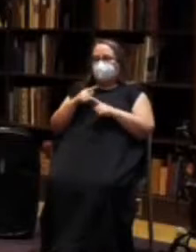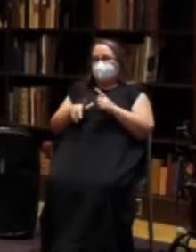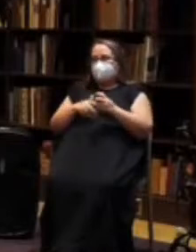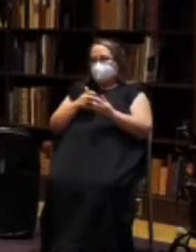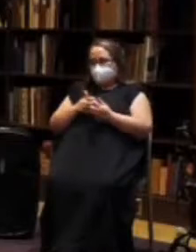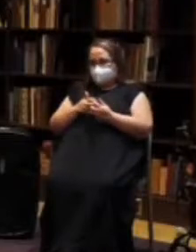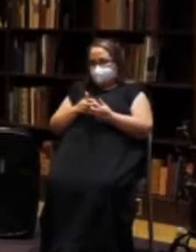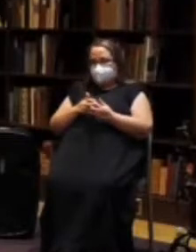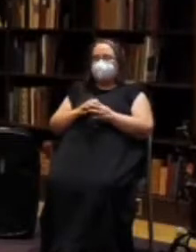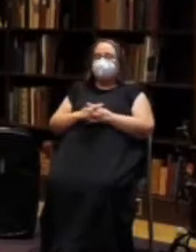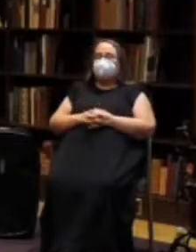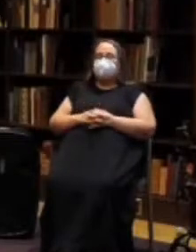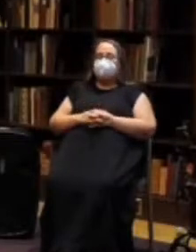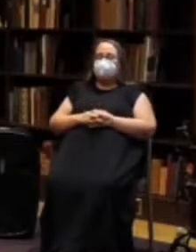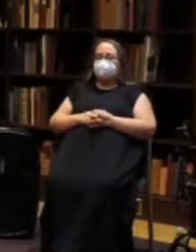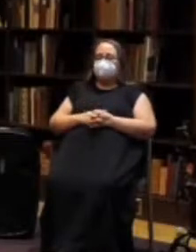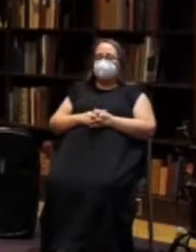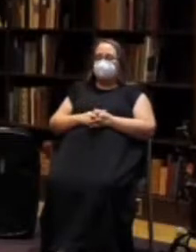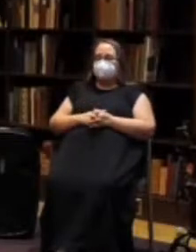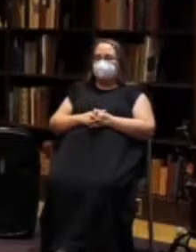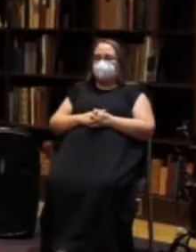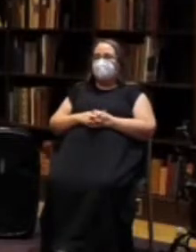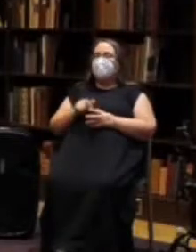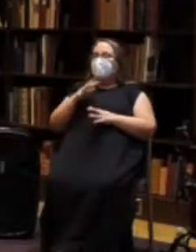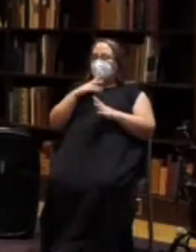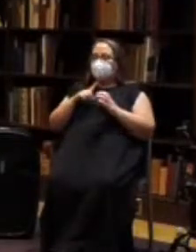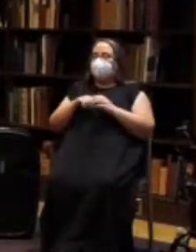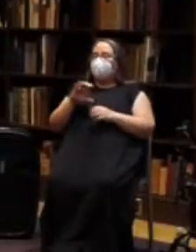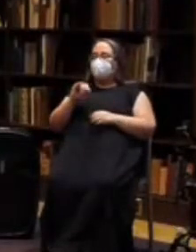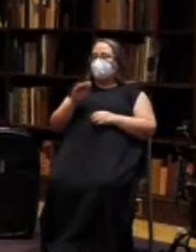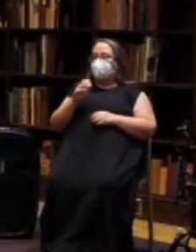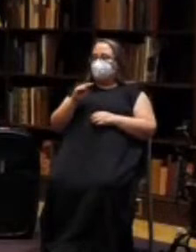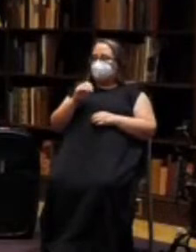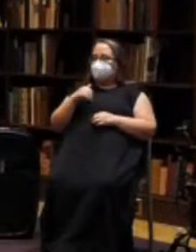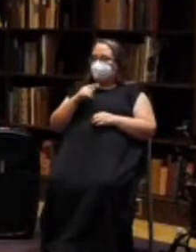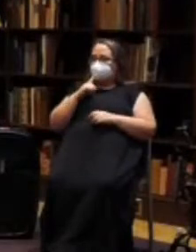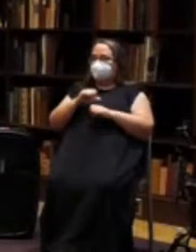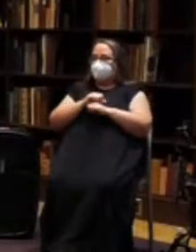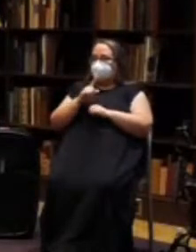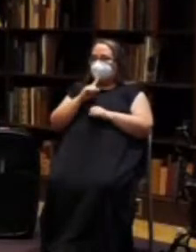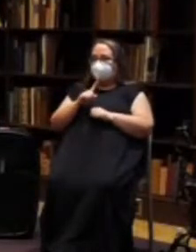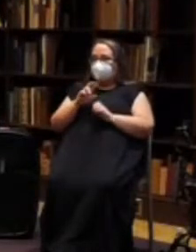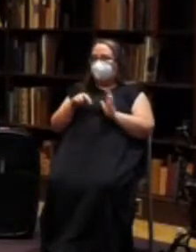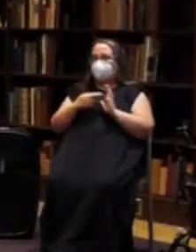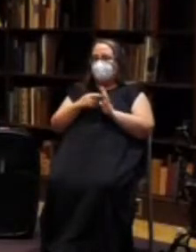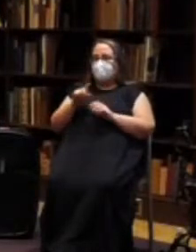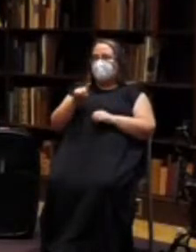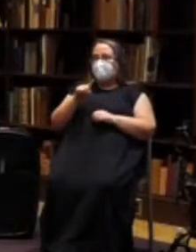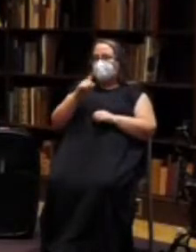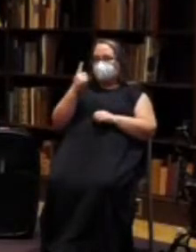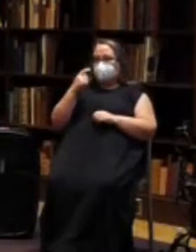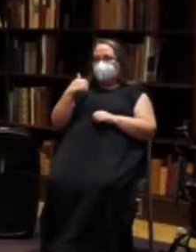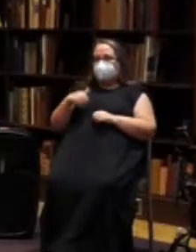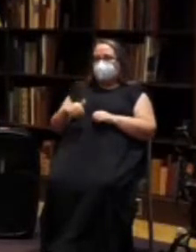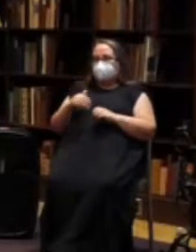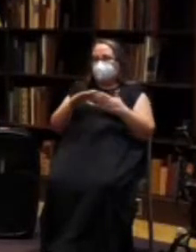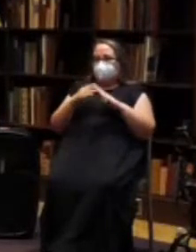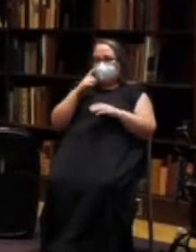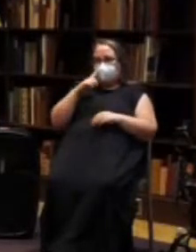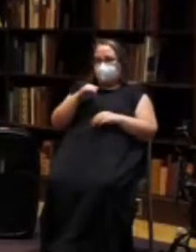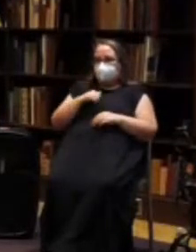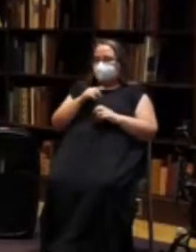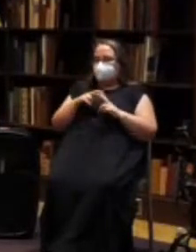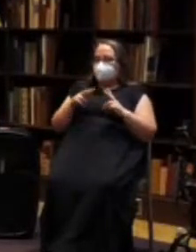into." And also he describes colorism as having a real role here. So, quote, "The Black community at that time for me was very